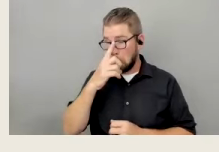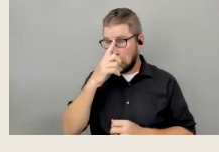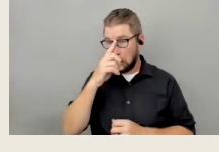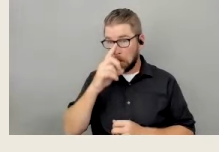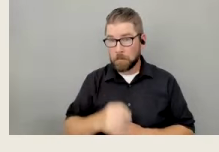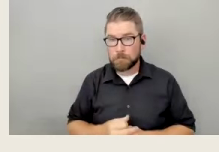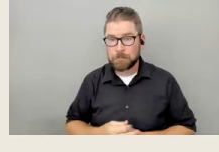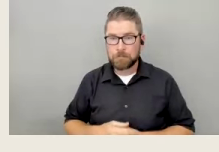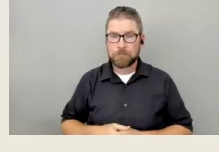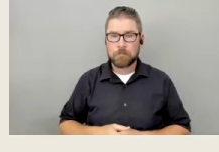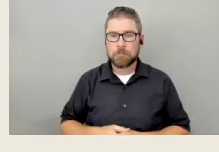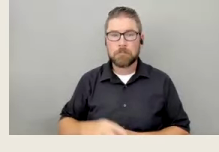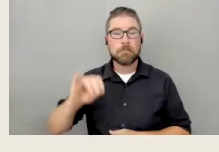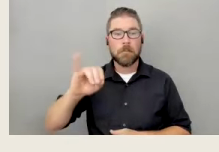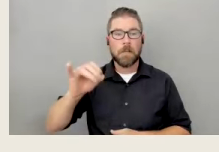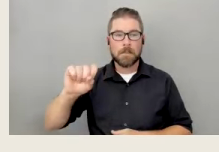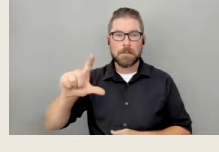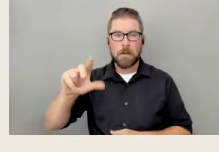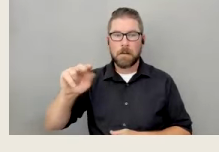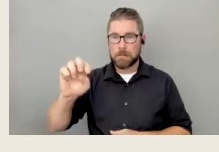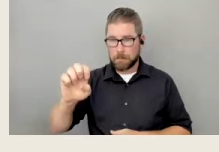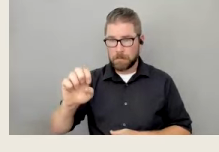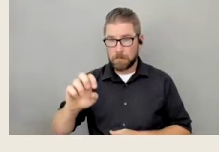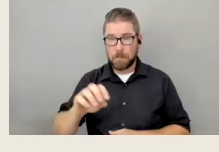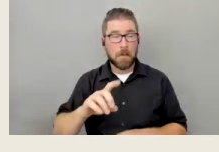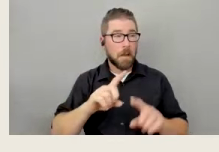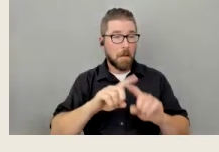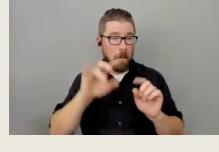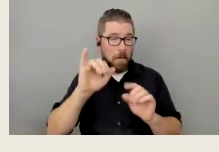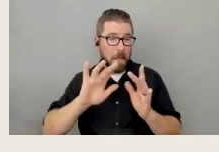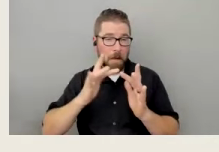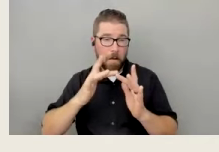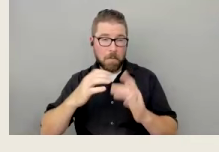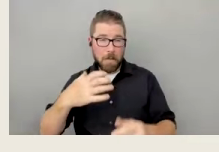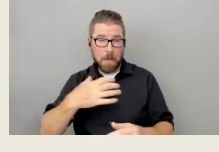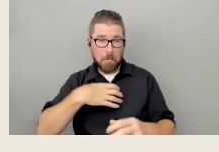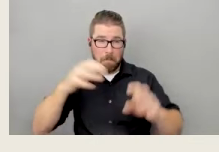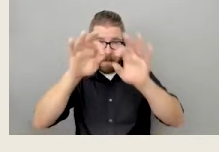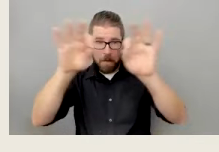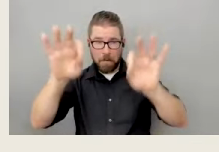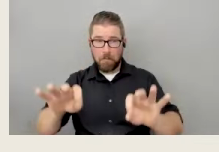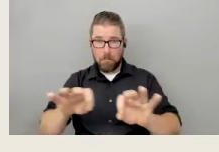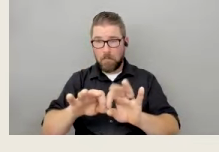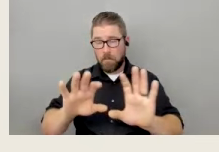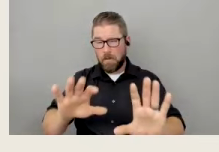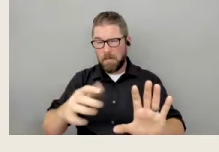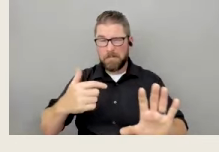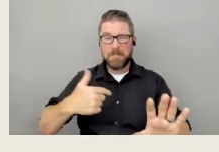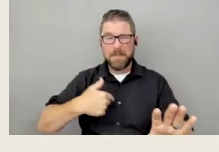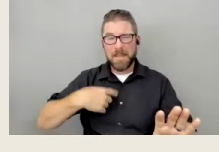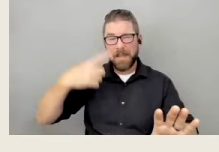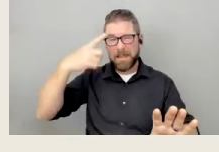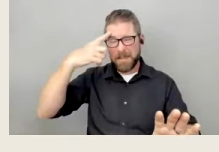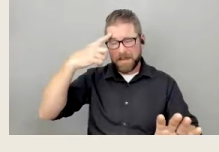then before we move on though, in regards to the online complaint form, I would just, unless you are the one who